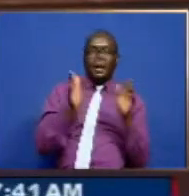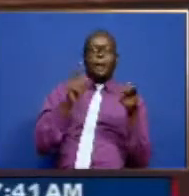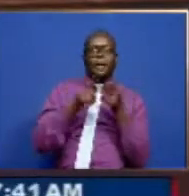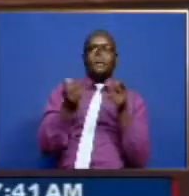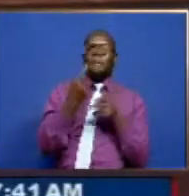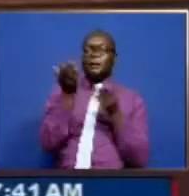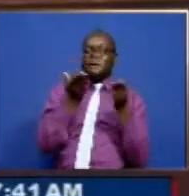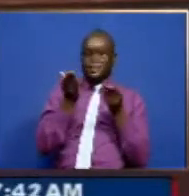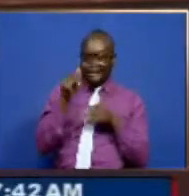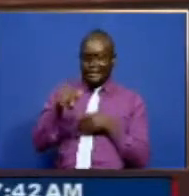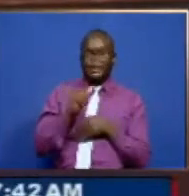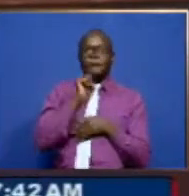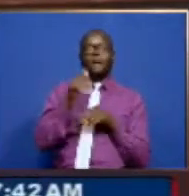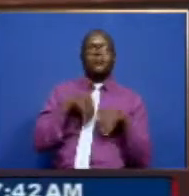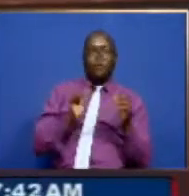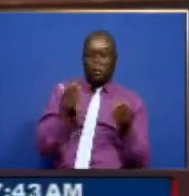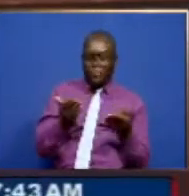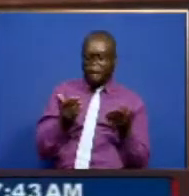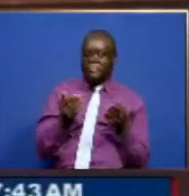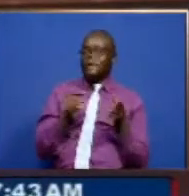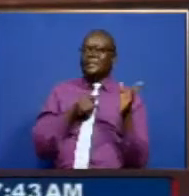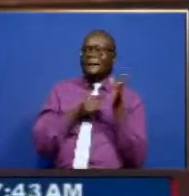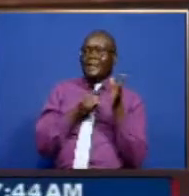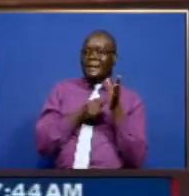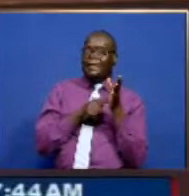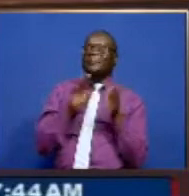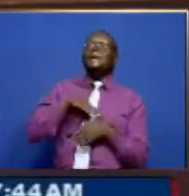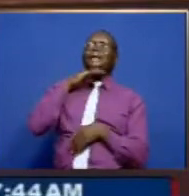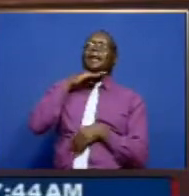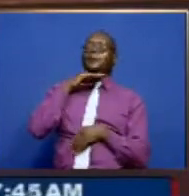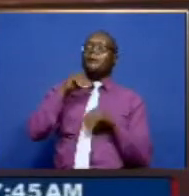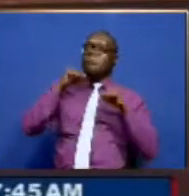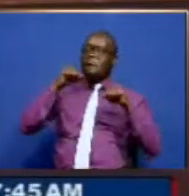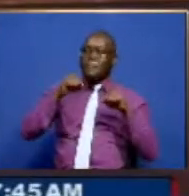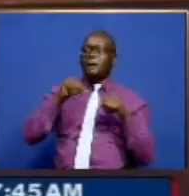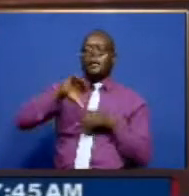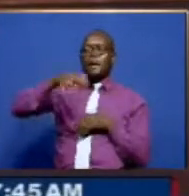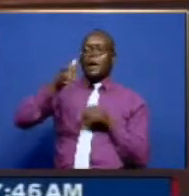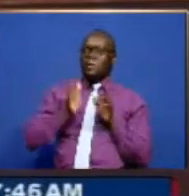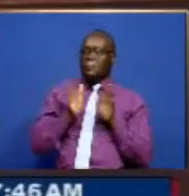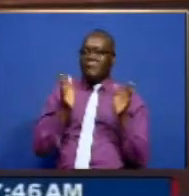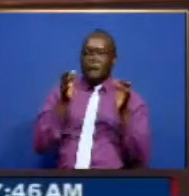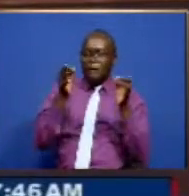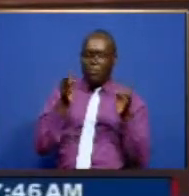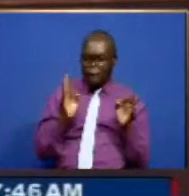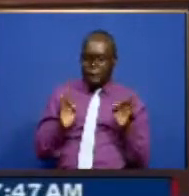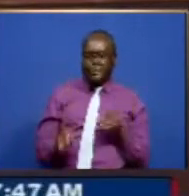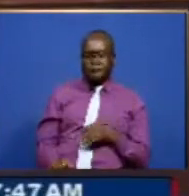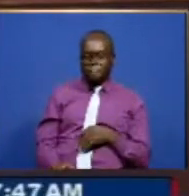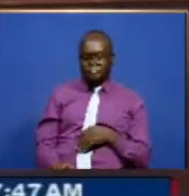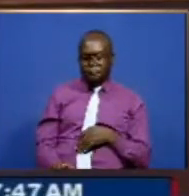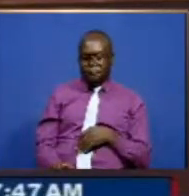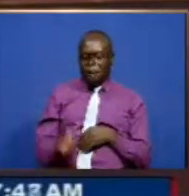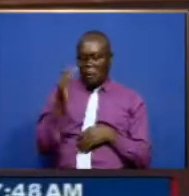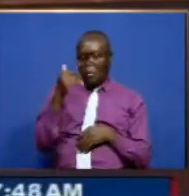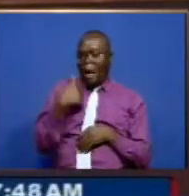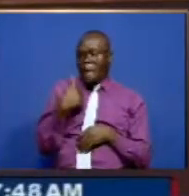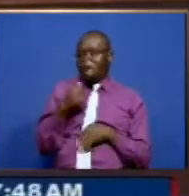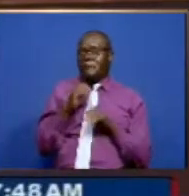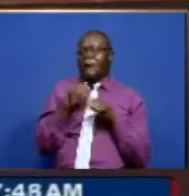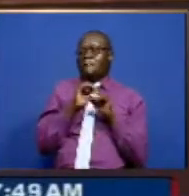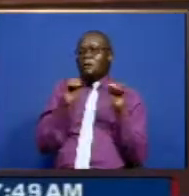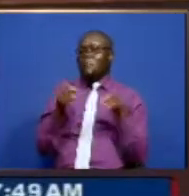This notwithstanding the death of senior county public officer for lack of oxygen in the main